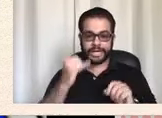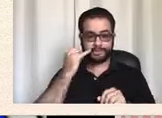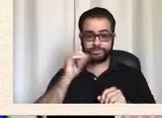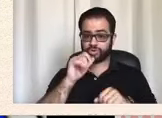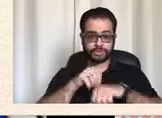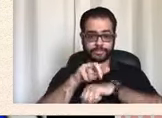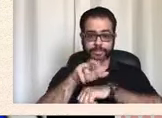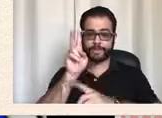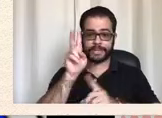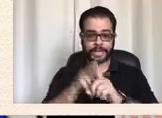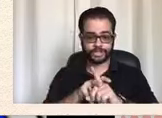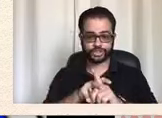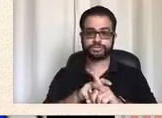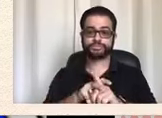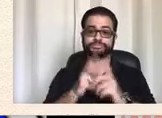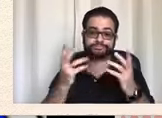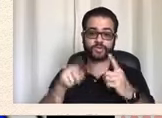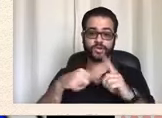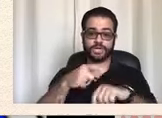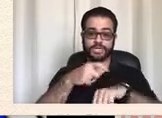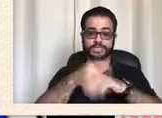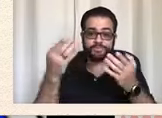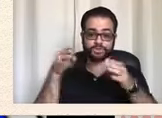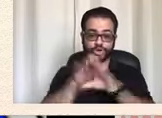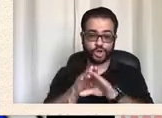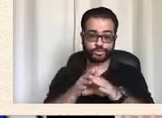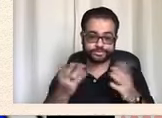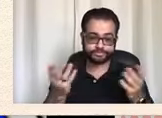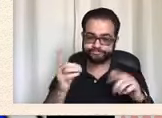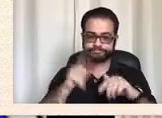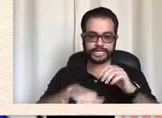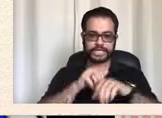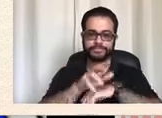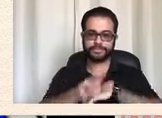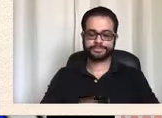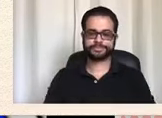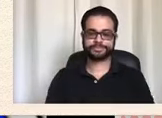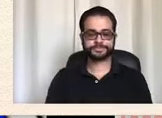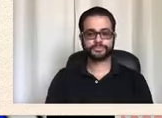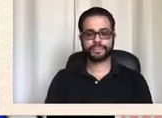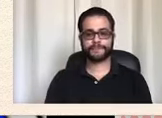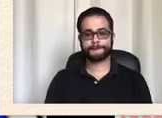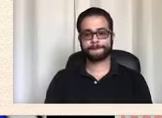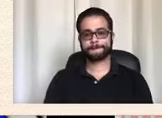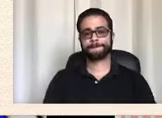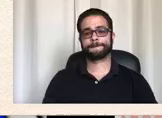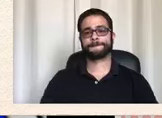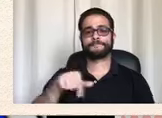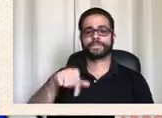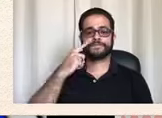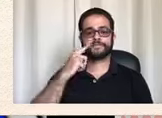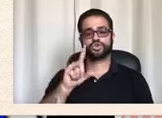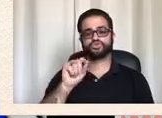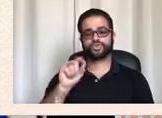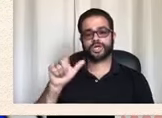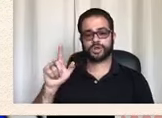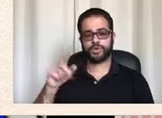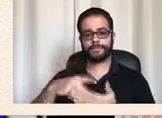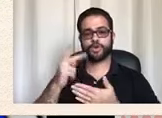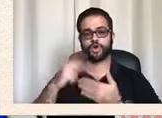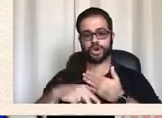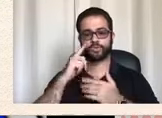in, of course, once the time frame lapses, you're not going to be able to get in. So this is for the 2021 program. It's going to start in